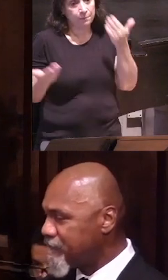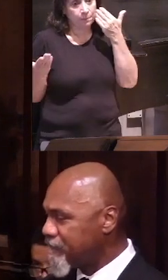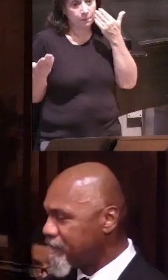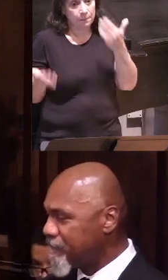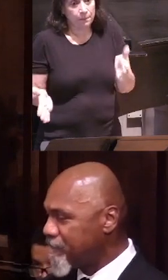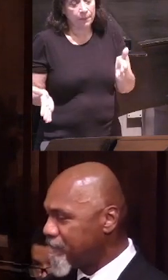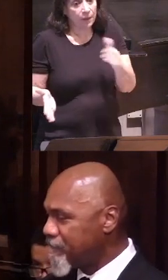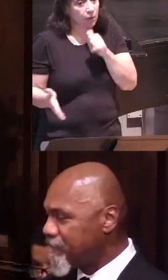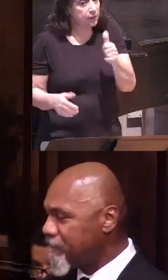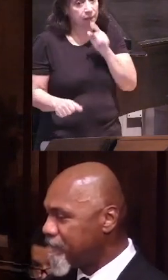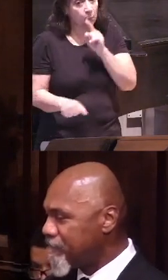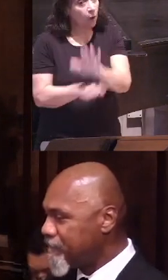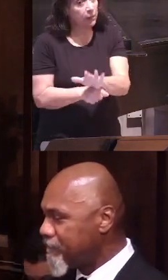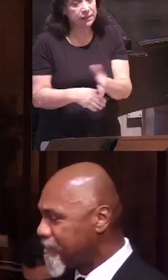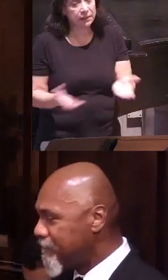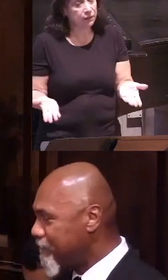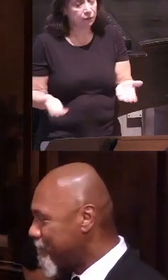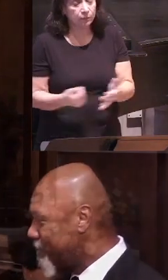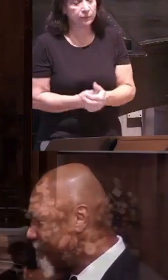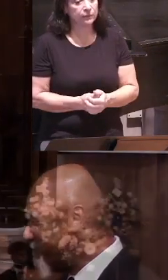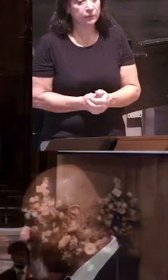not promised.